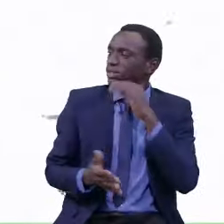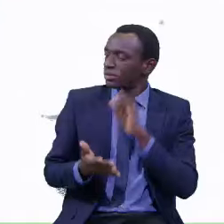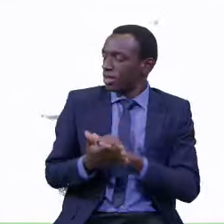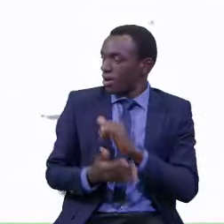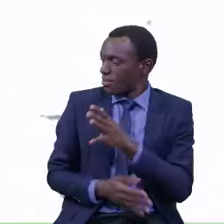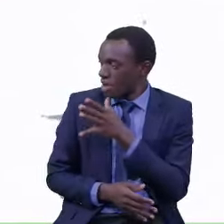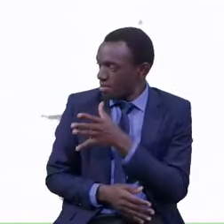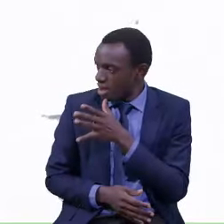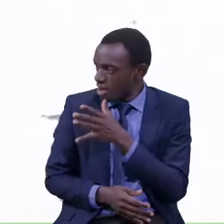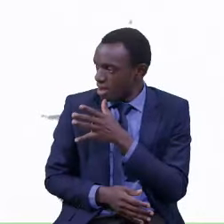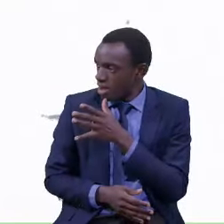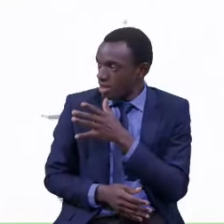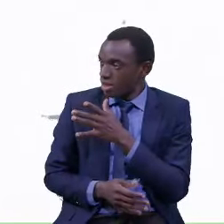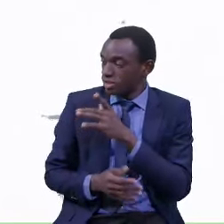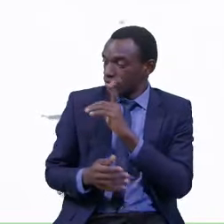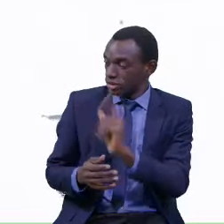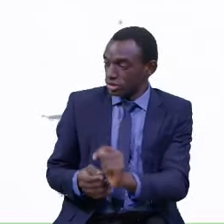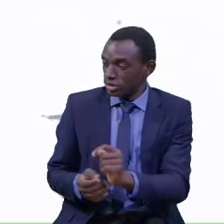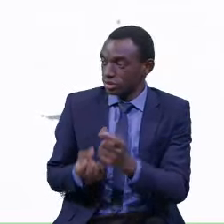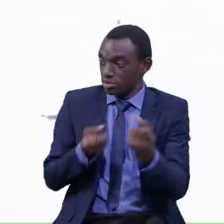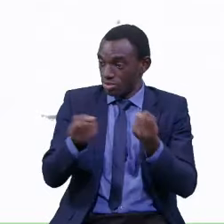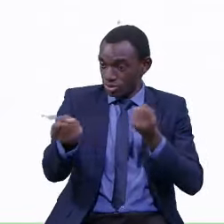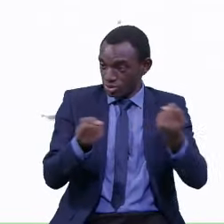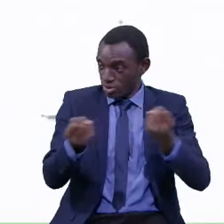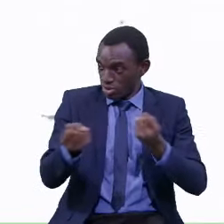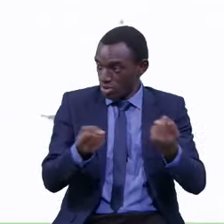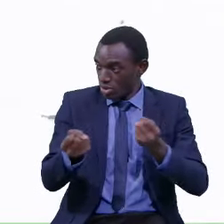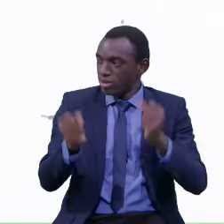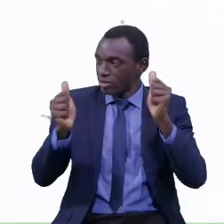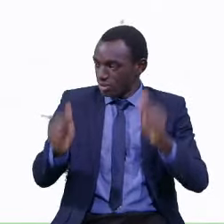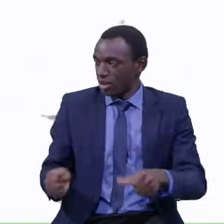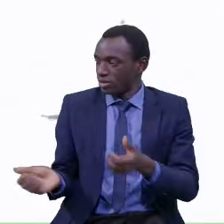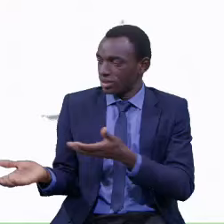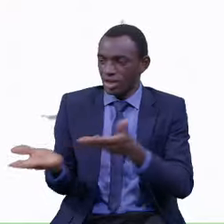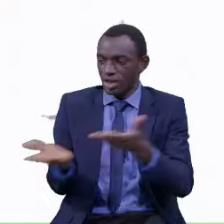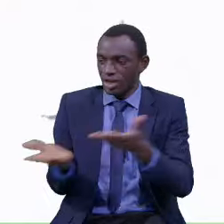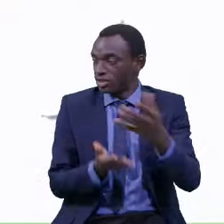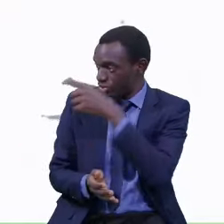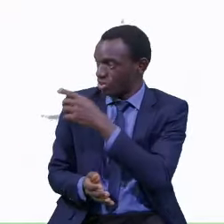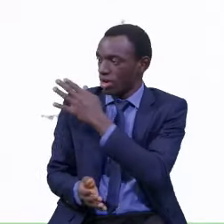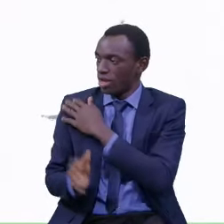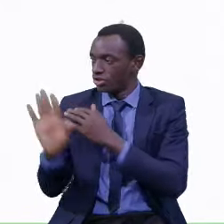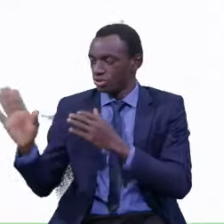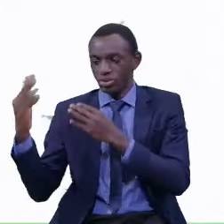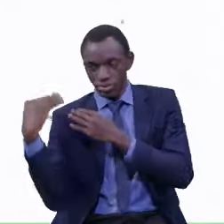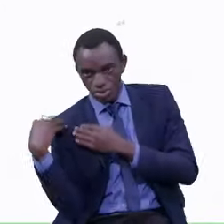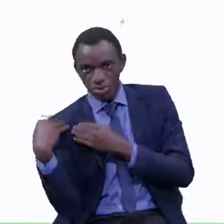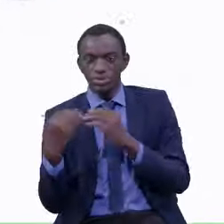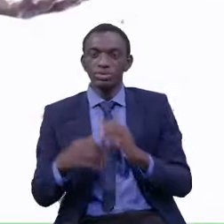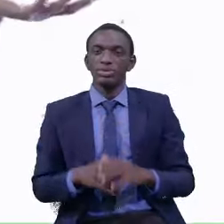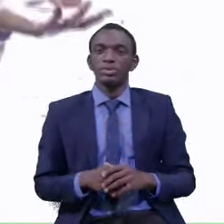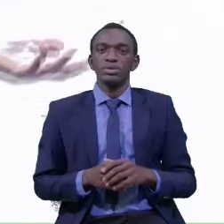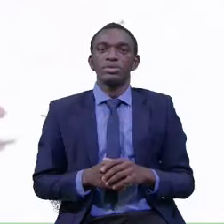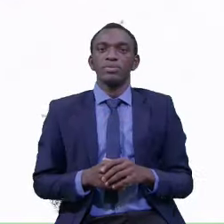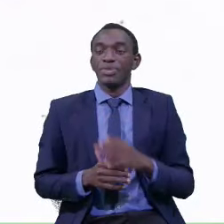the lorry, the car, the vehicle carries you and your load. And even if